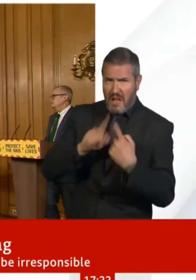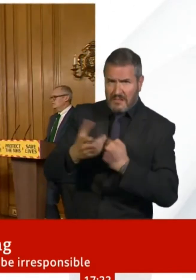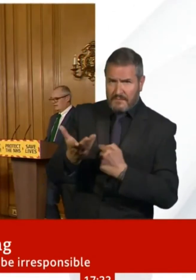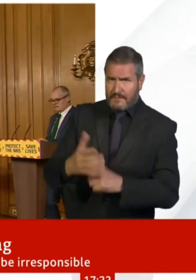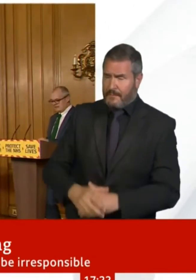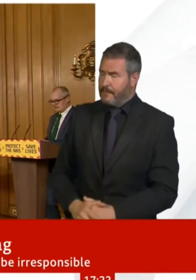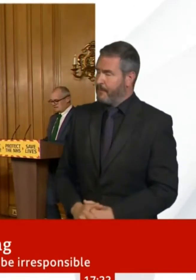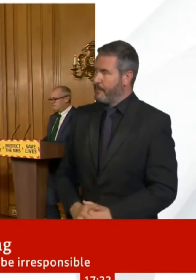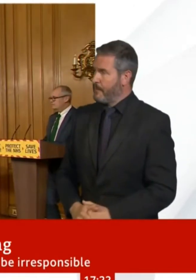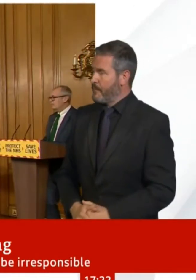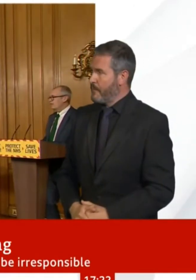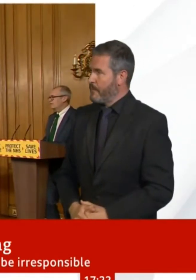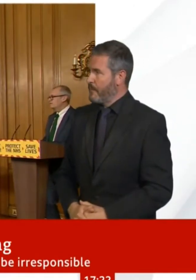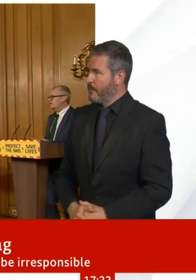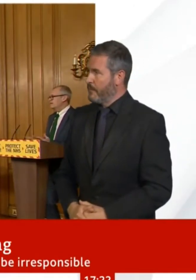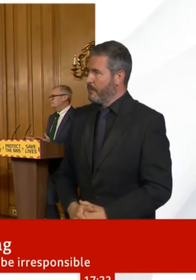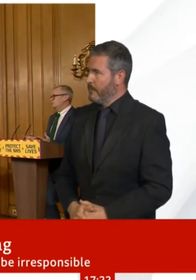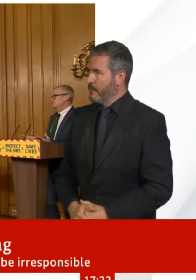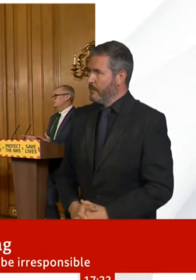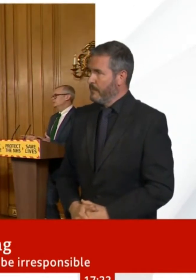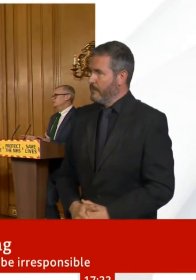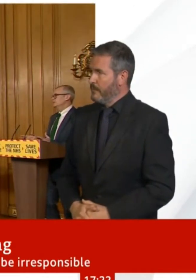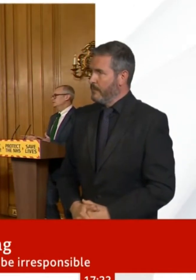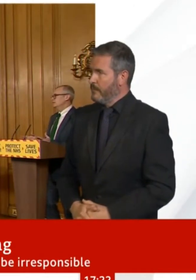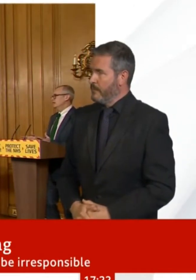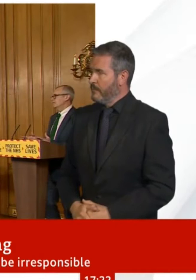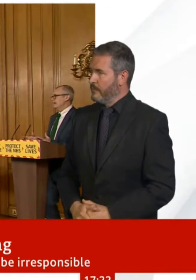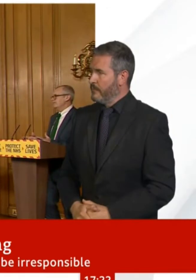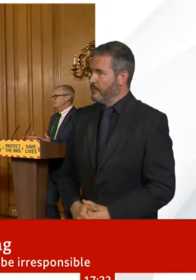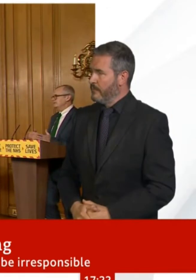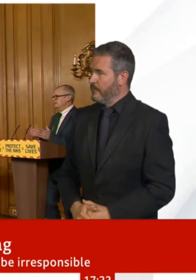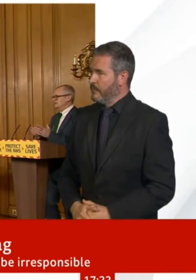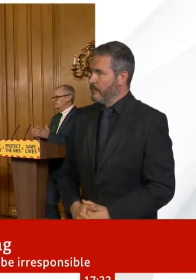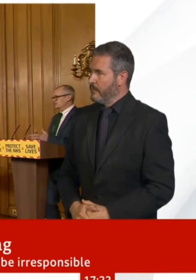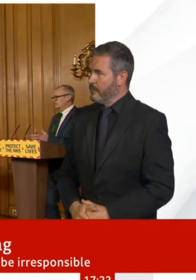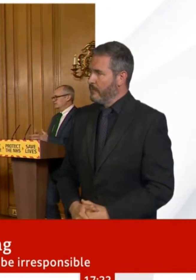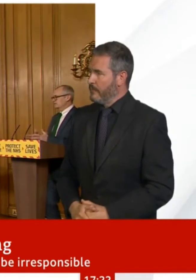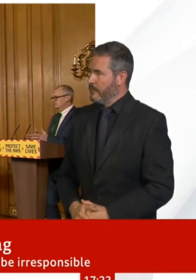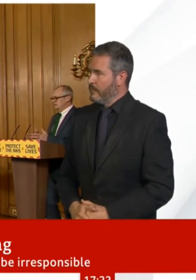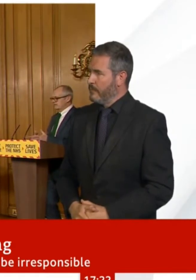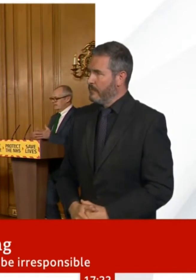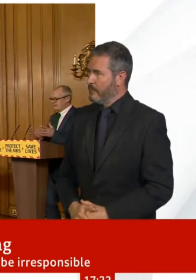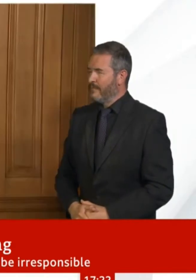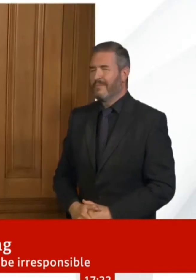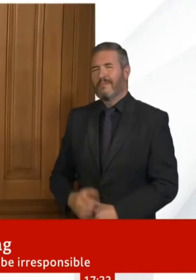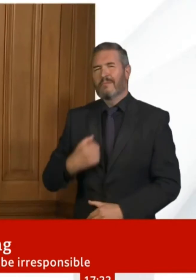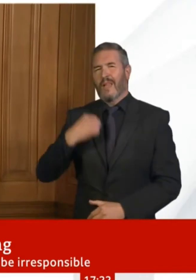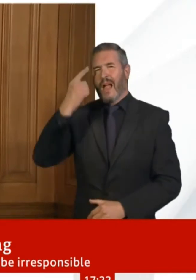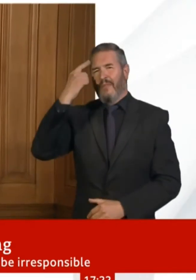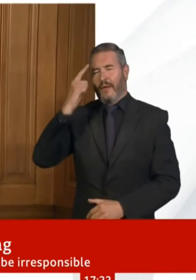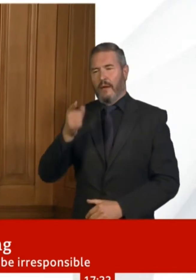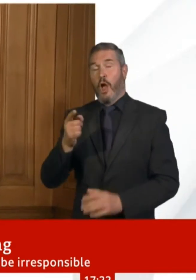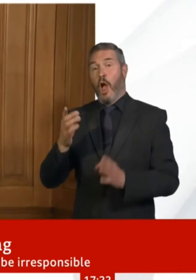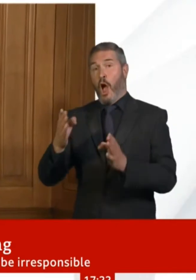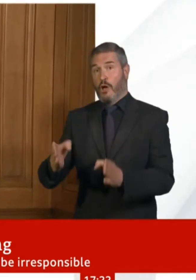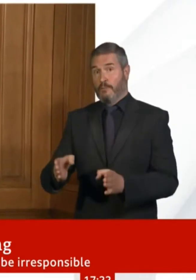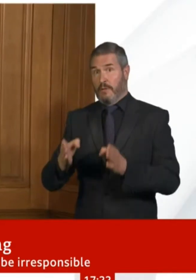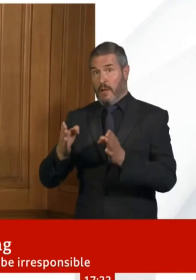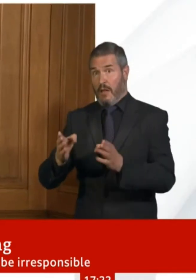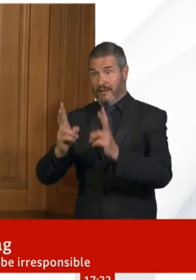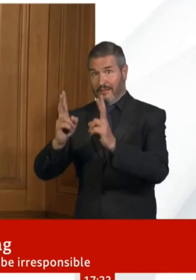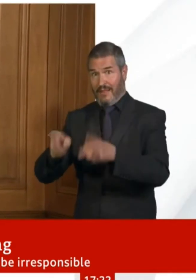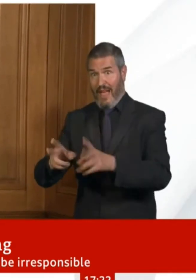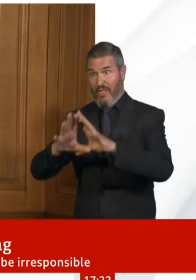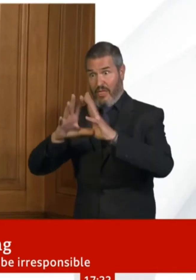one. Well, as I said before, I think it's very important to have the hospital death rate and the total death rate. It's